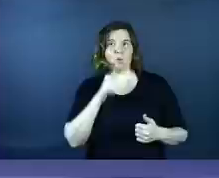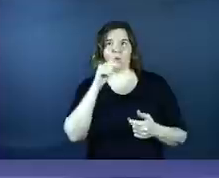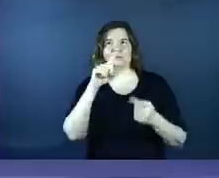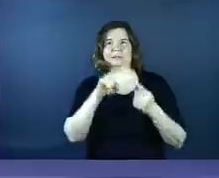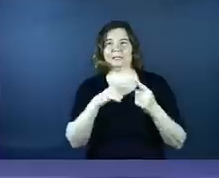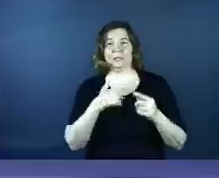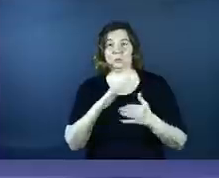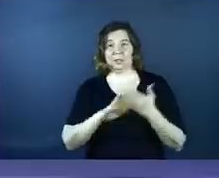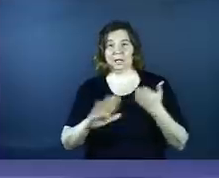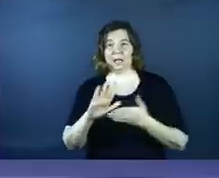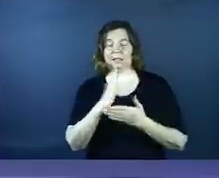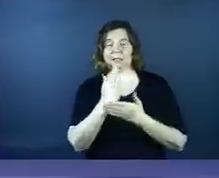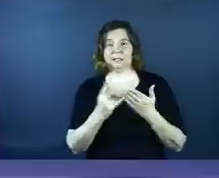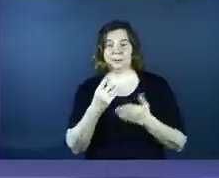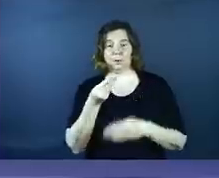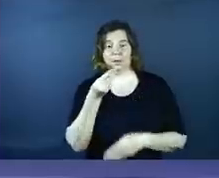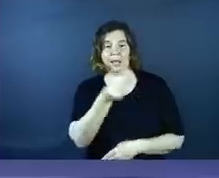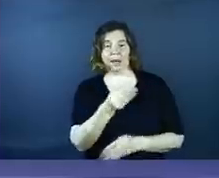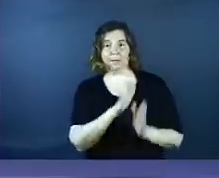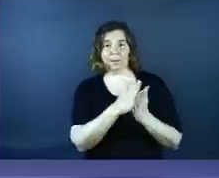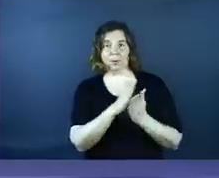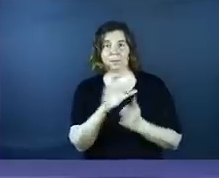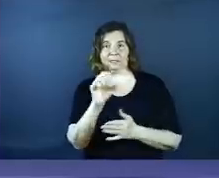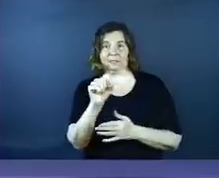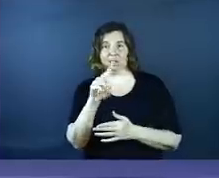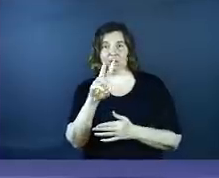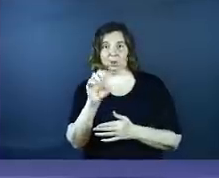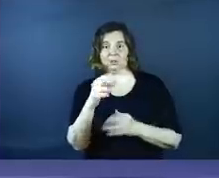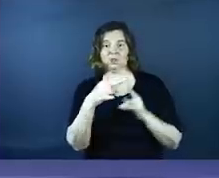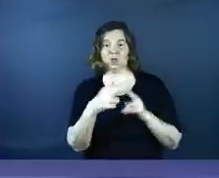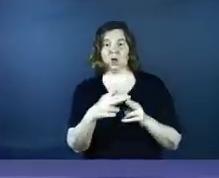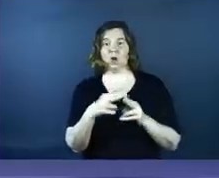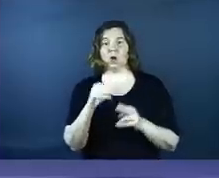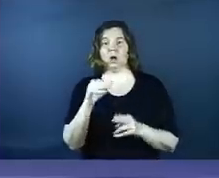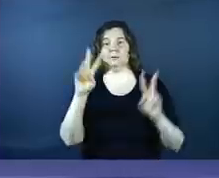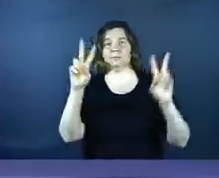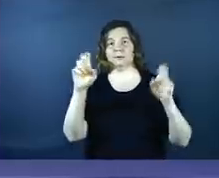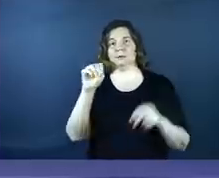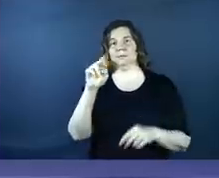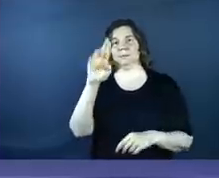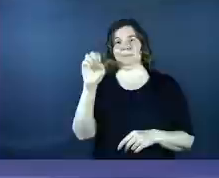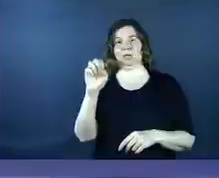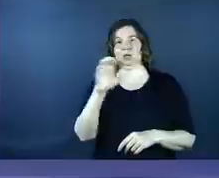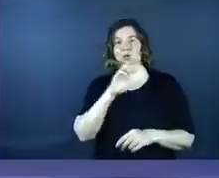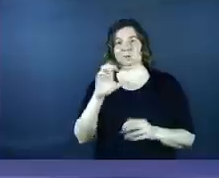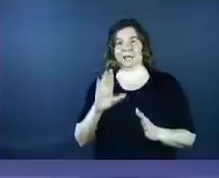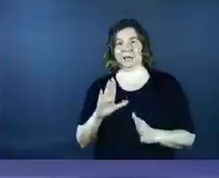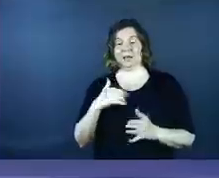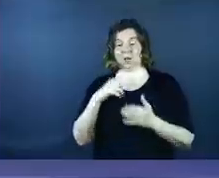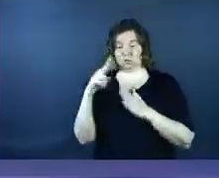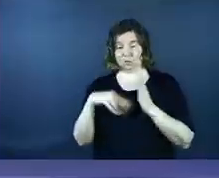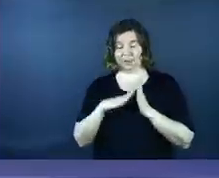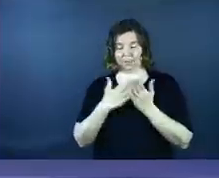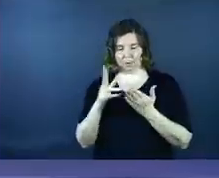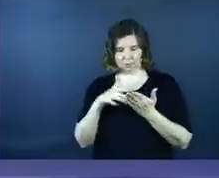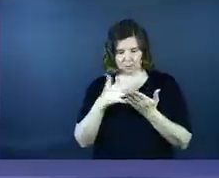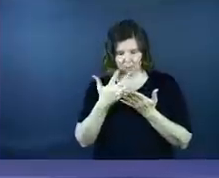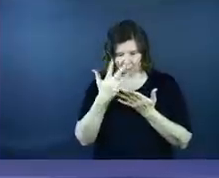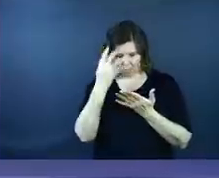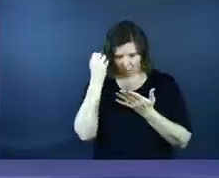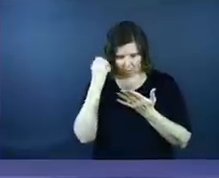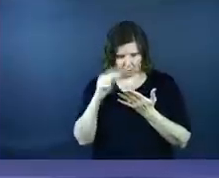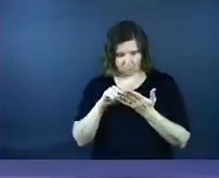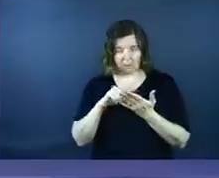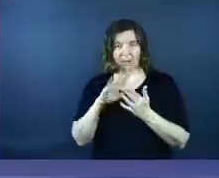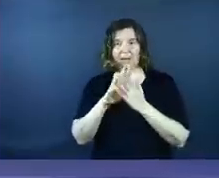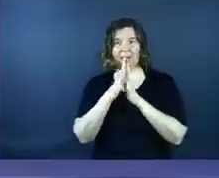until he was in college and somebody handed him a book by C.S. Lewis called Mere Christianity. And he read that book, just devoured it, and he was